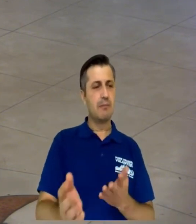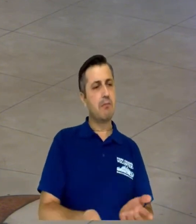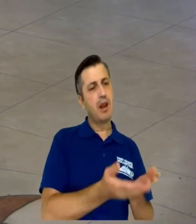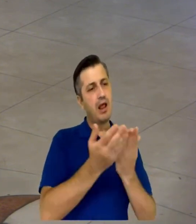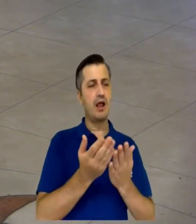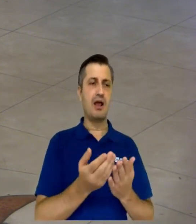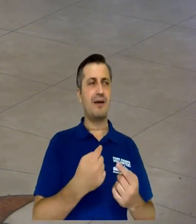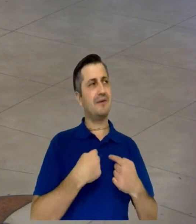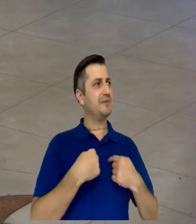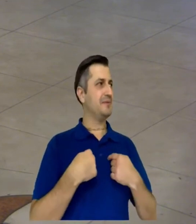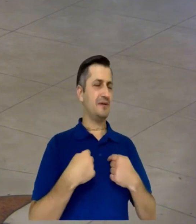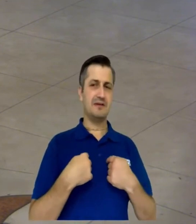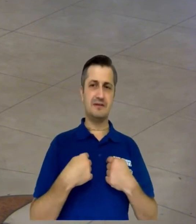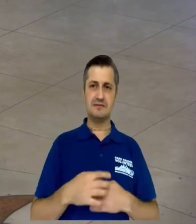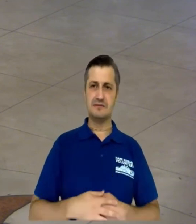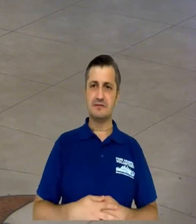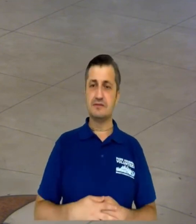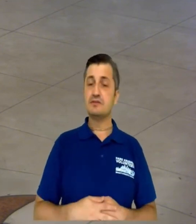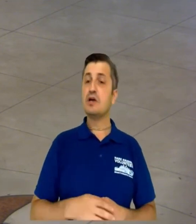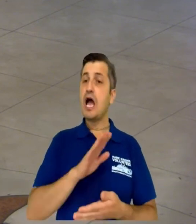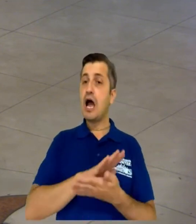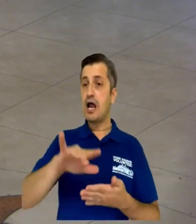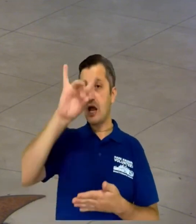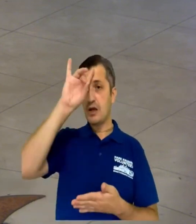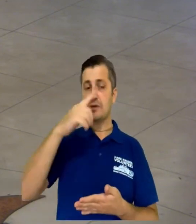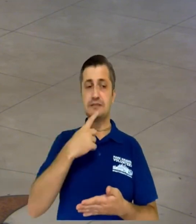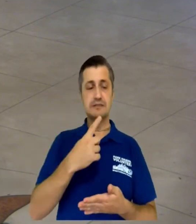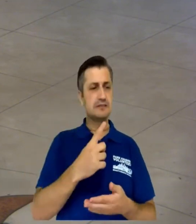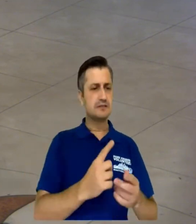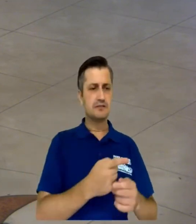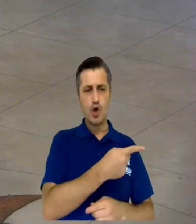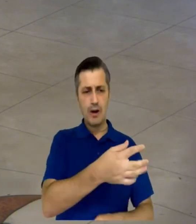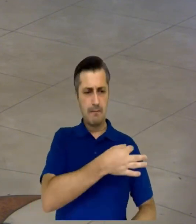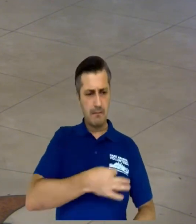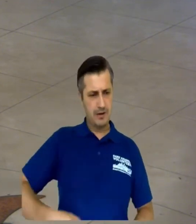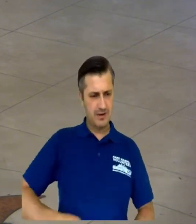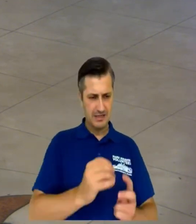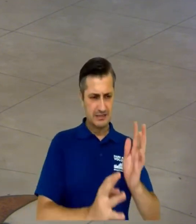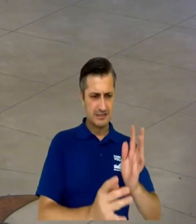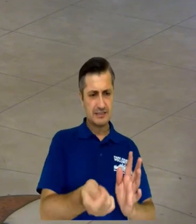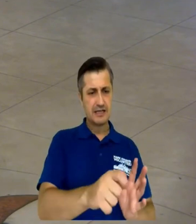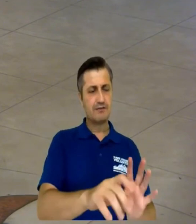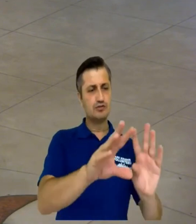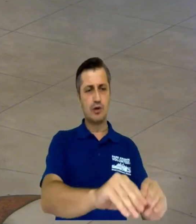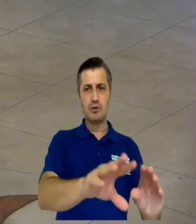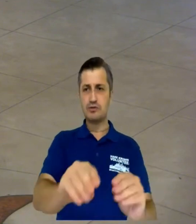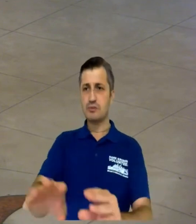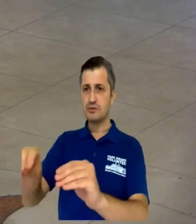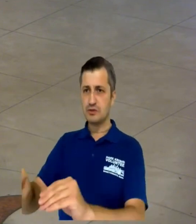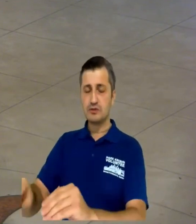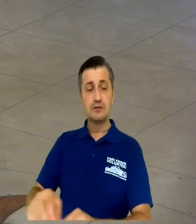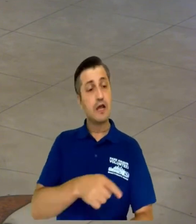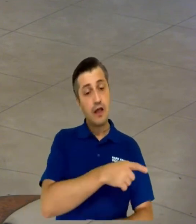Hiranyakashipu was thinking, no more sacrifices. Stop the Brahmins from performing sacrifices and worship me. Stop worshipping